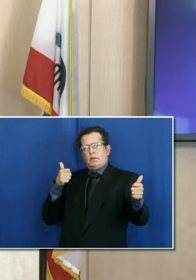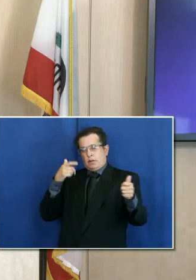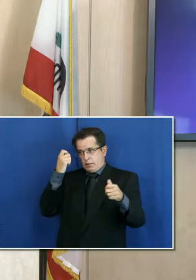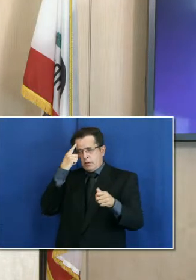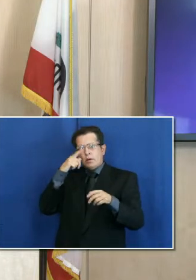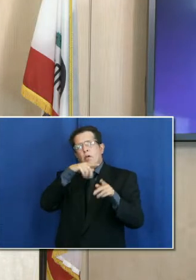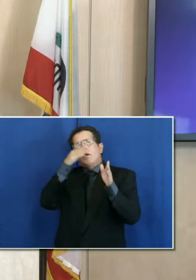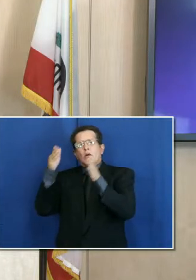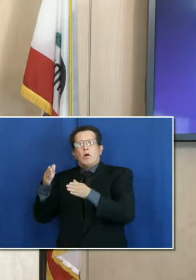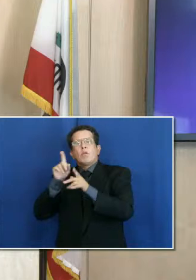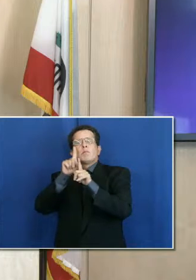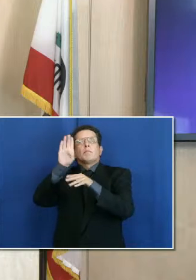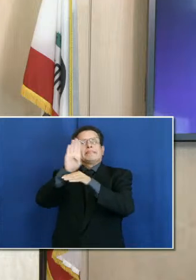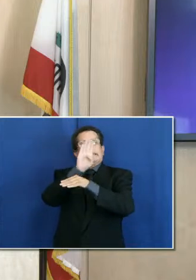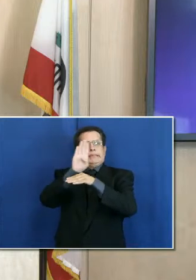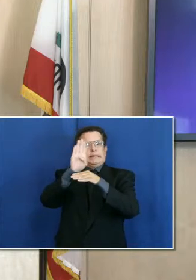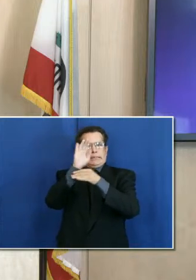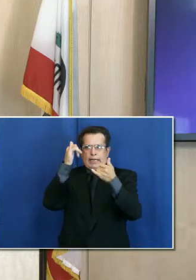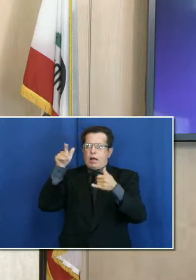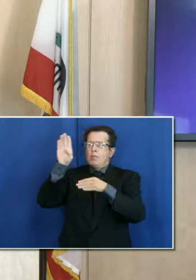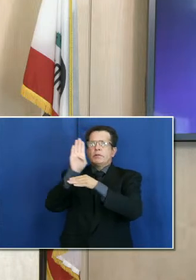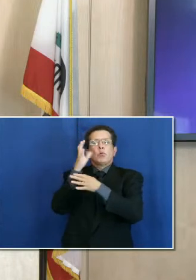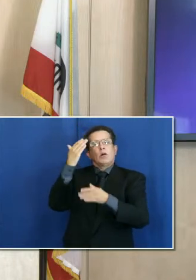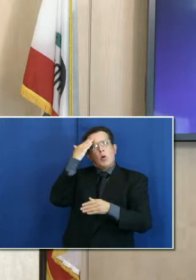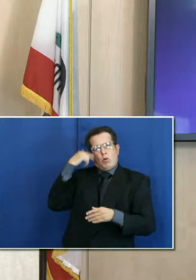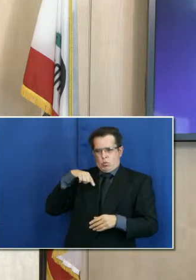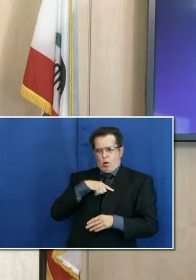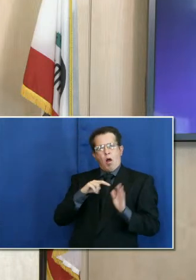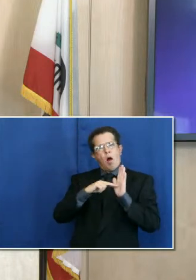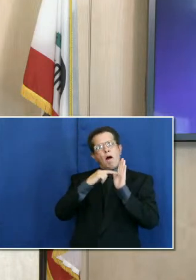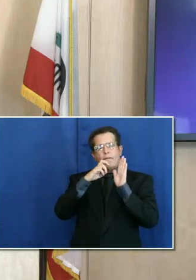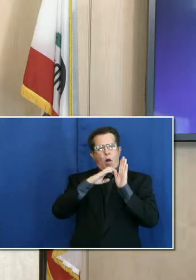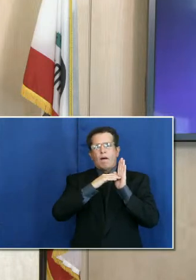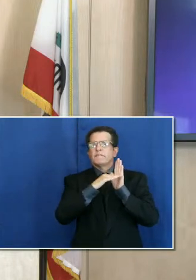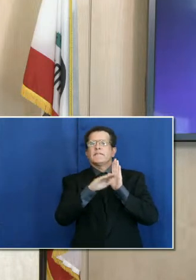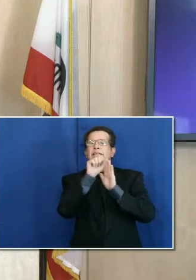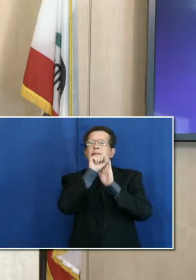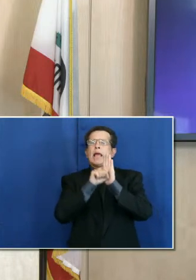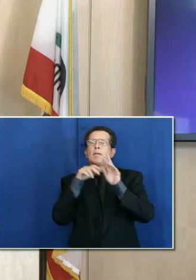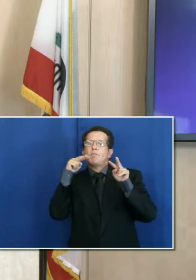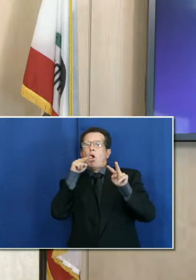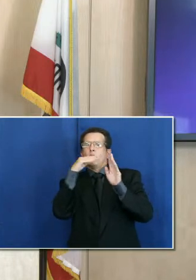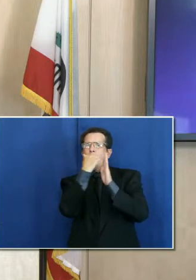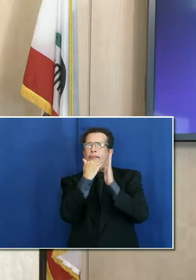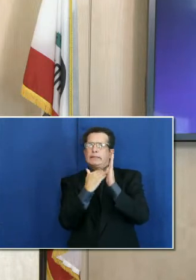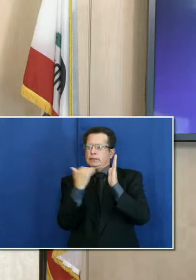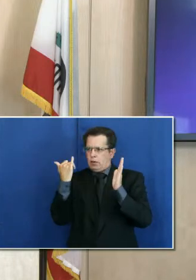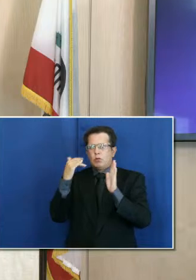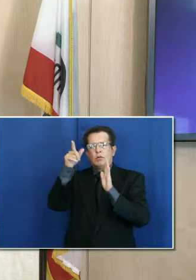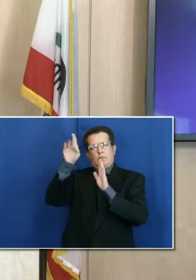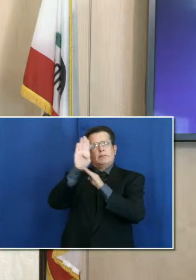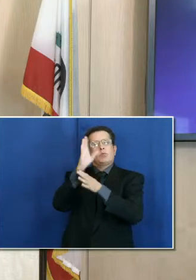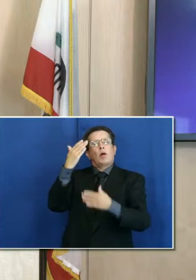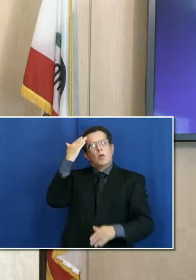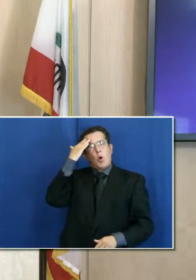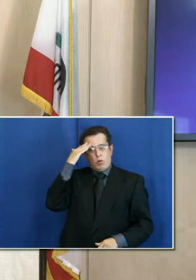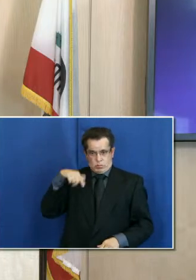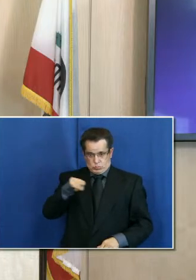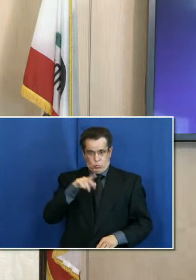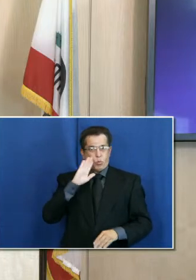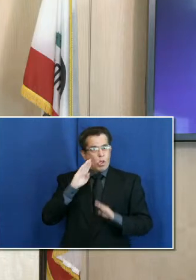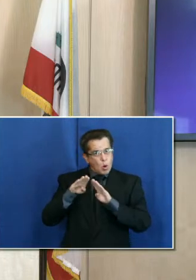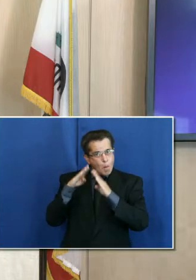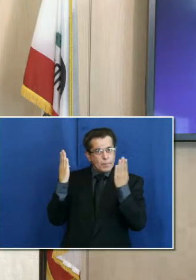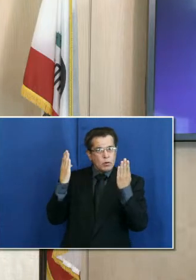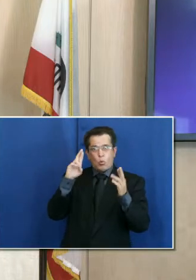businesses reopening now that we're off the state's monitoring list. As of today, we still have not